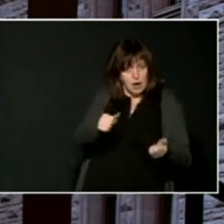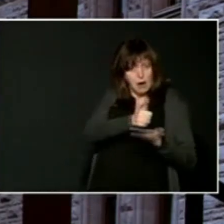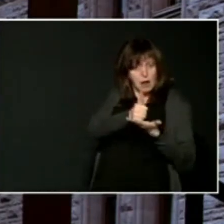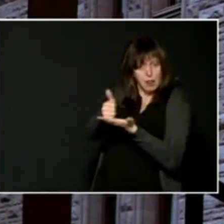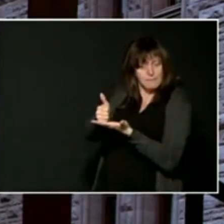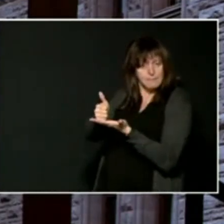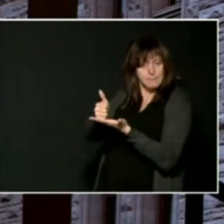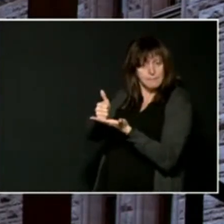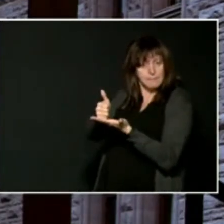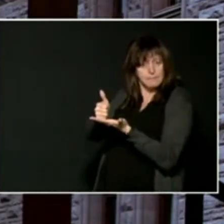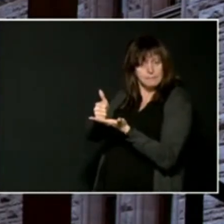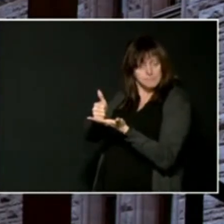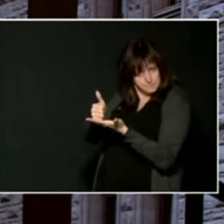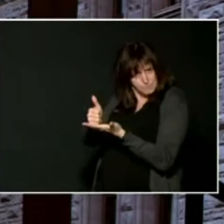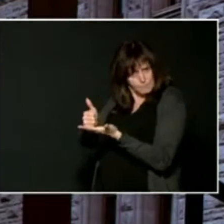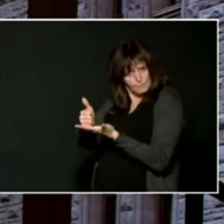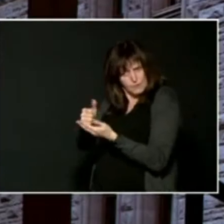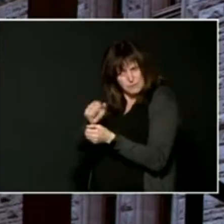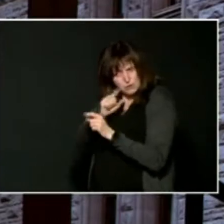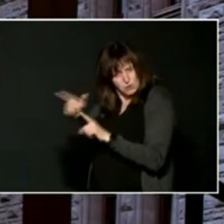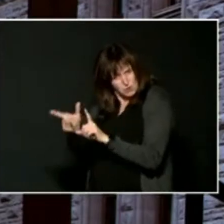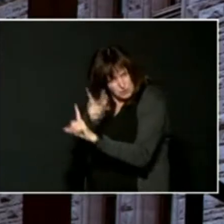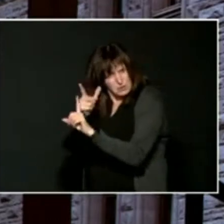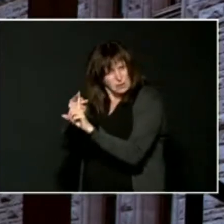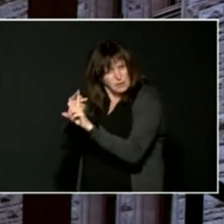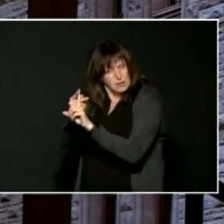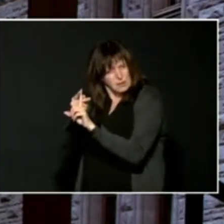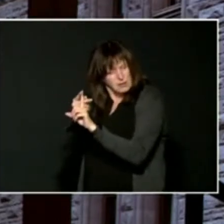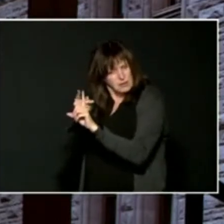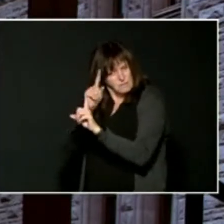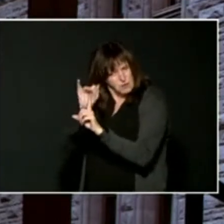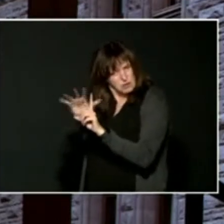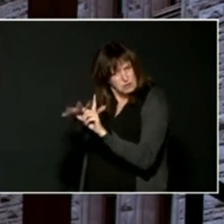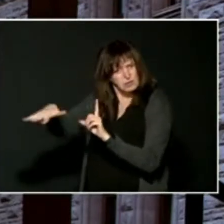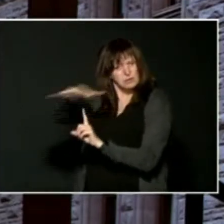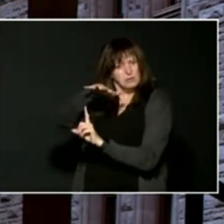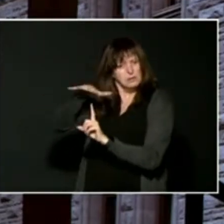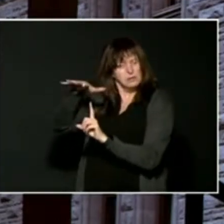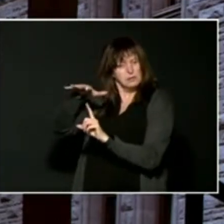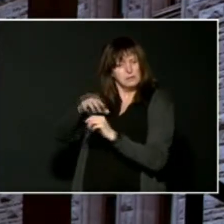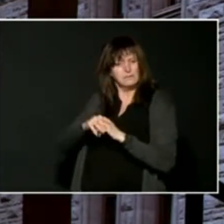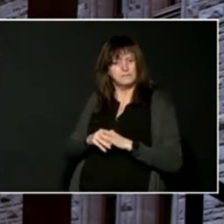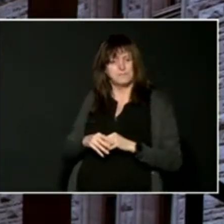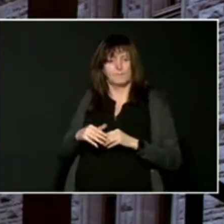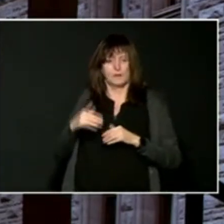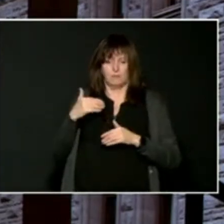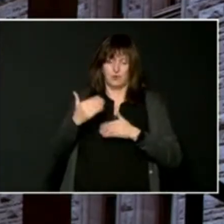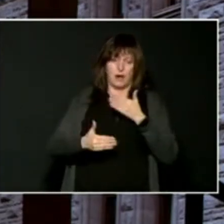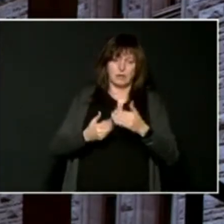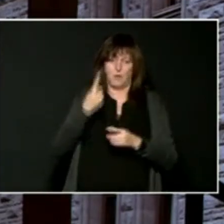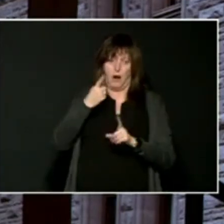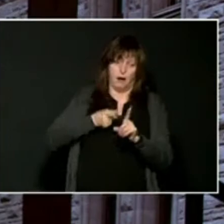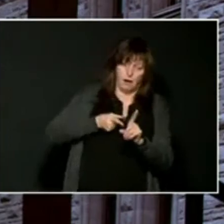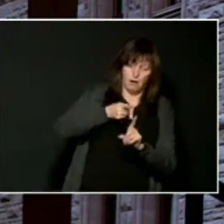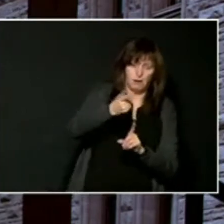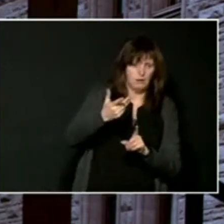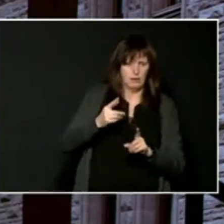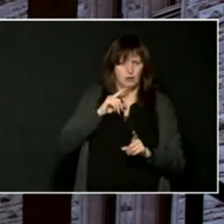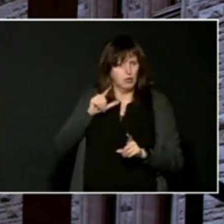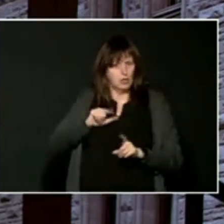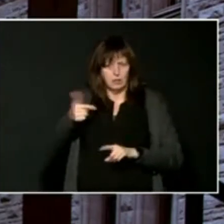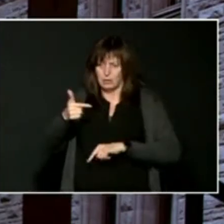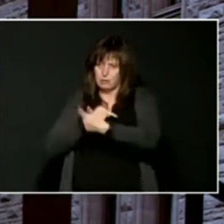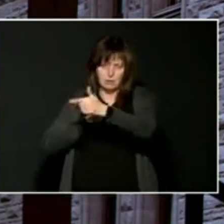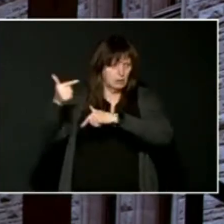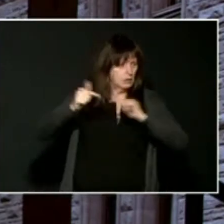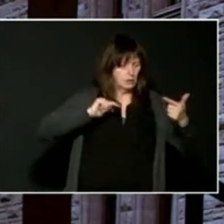those processes. So it is a dynamic process trying to undertake to vaccinate twice over for most of the vaccines